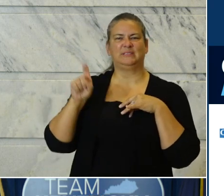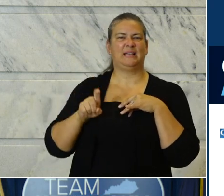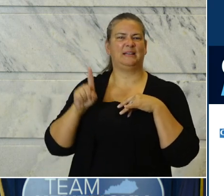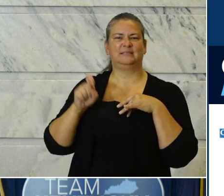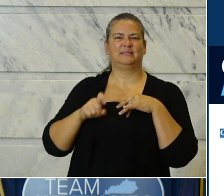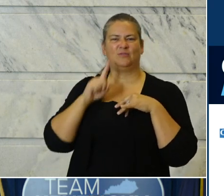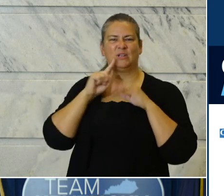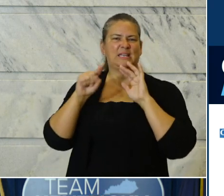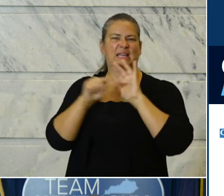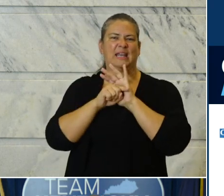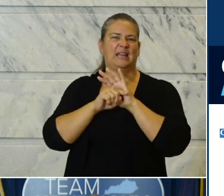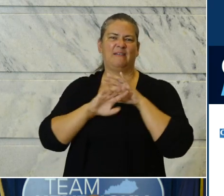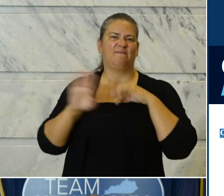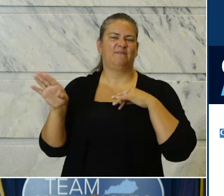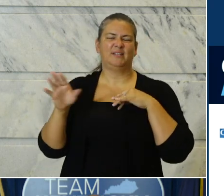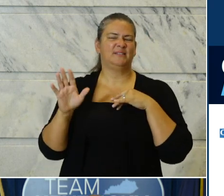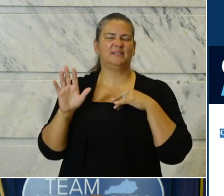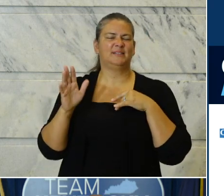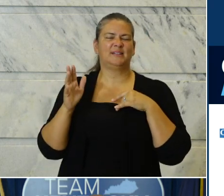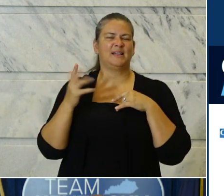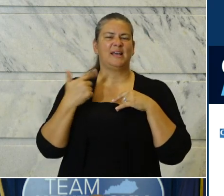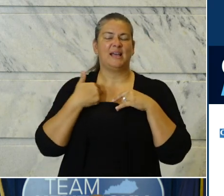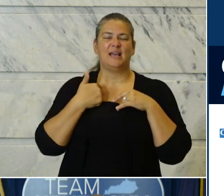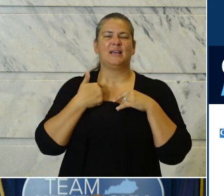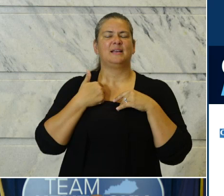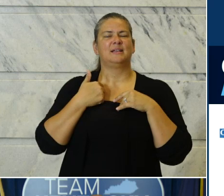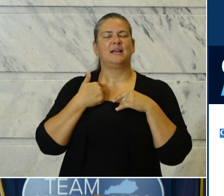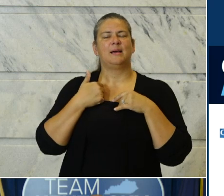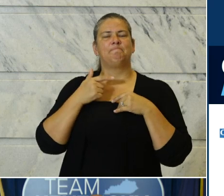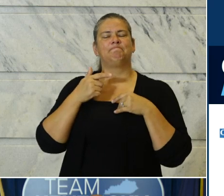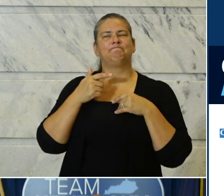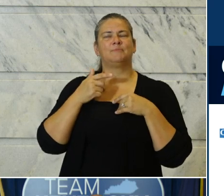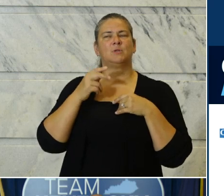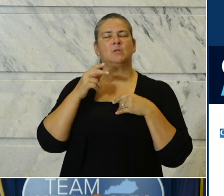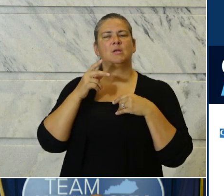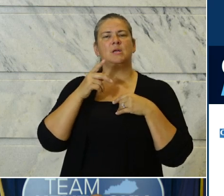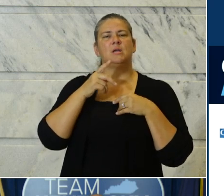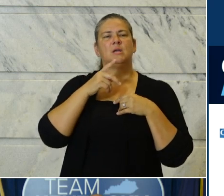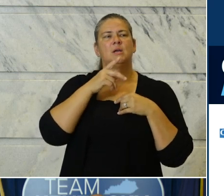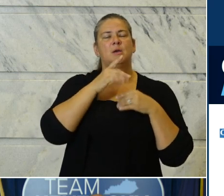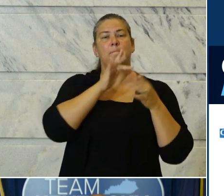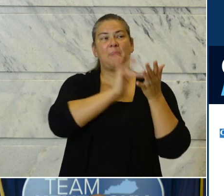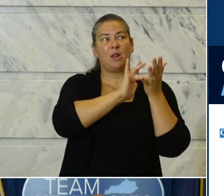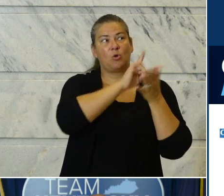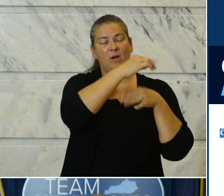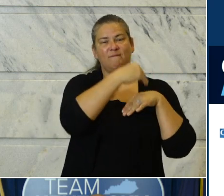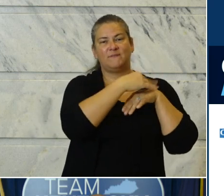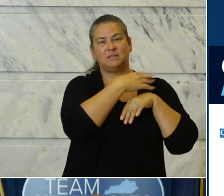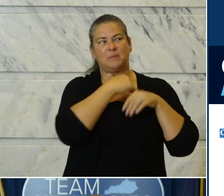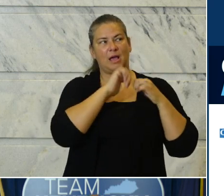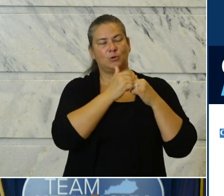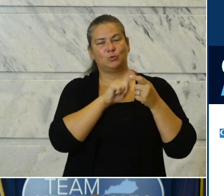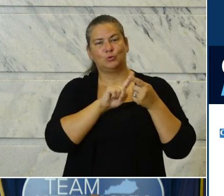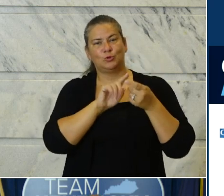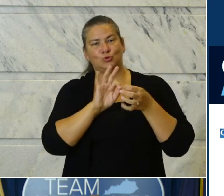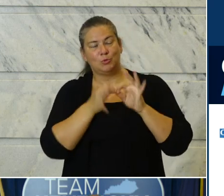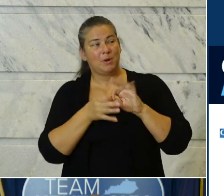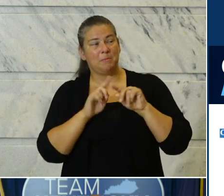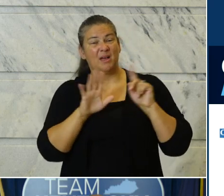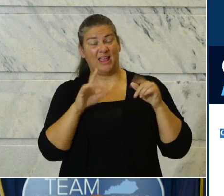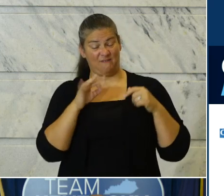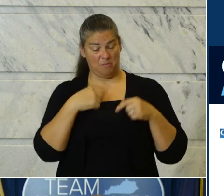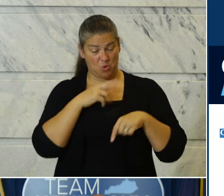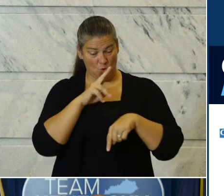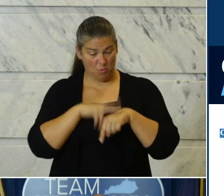so you should use medical guidance to interpret these documents, but if you are normal and healthy and had mild to moderate